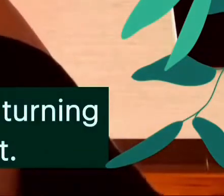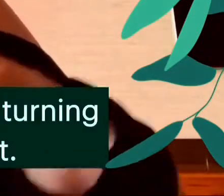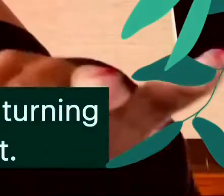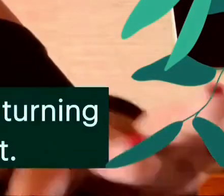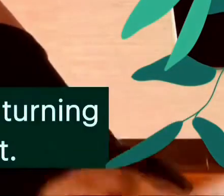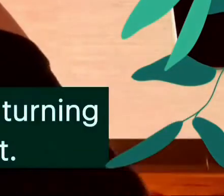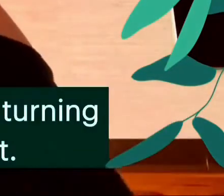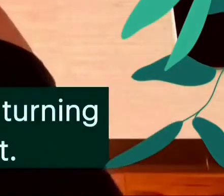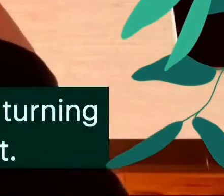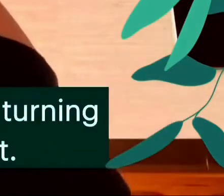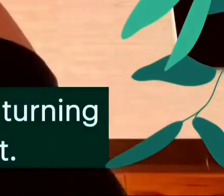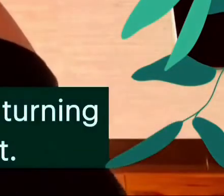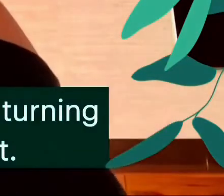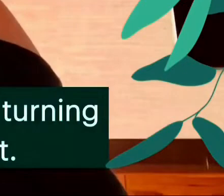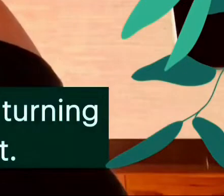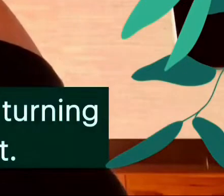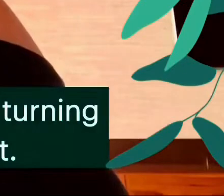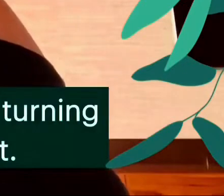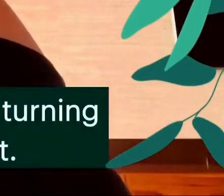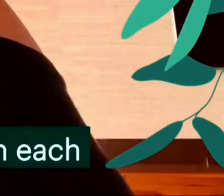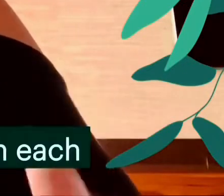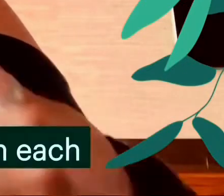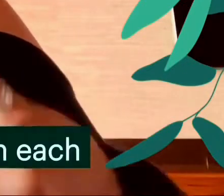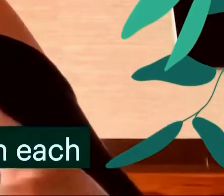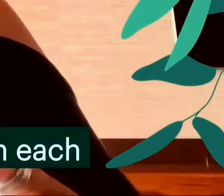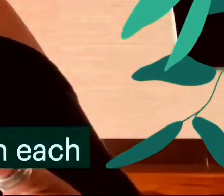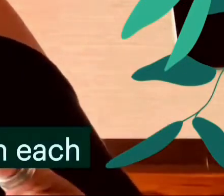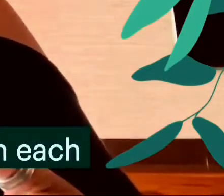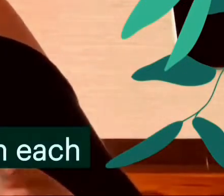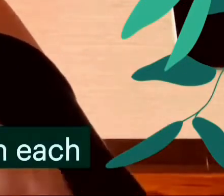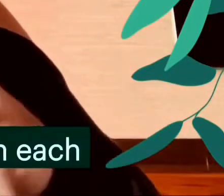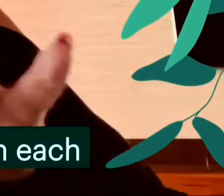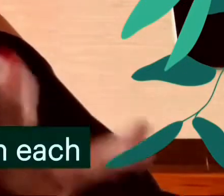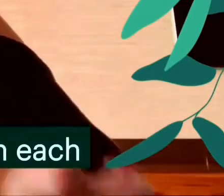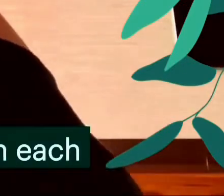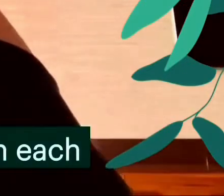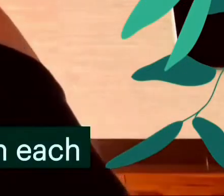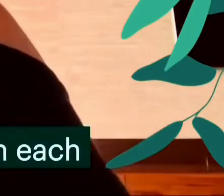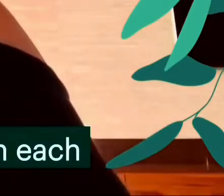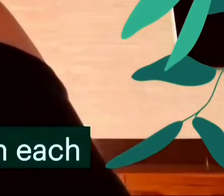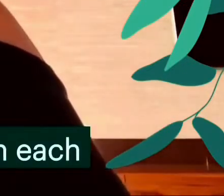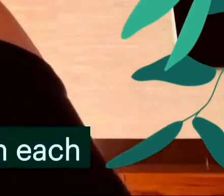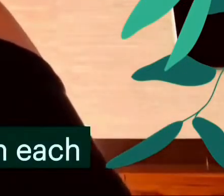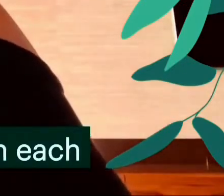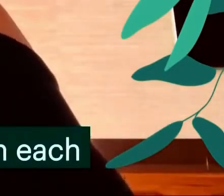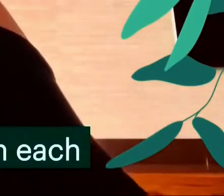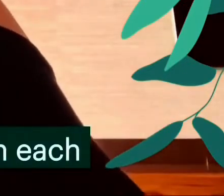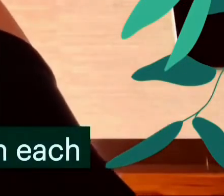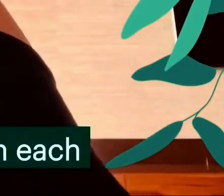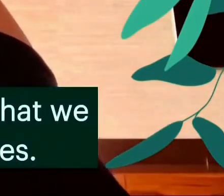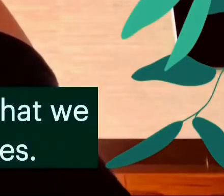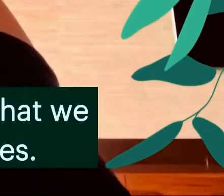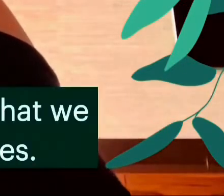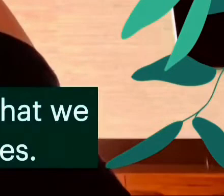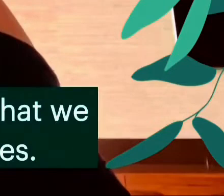by returning to the dirt. Right now, we gotta root with